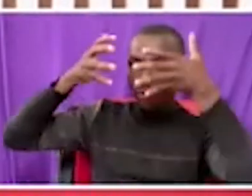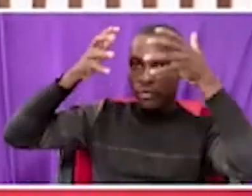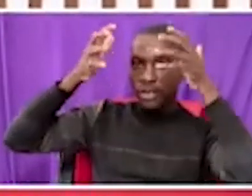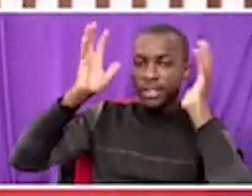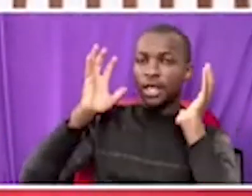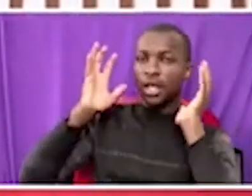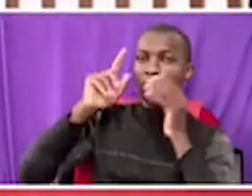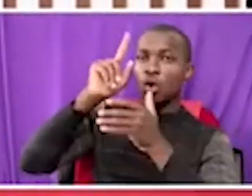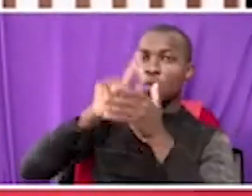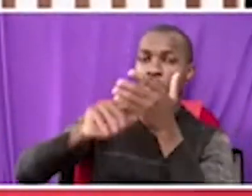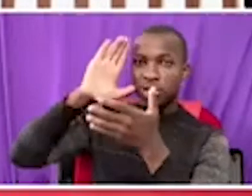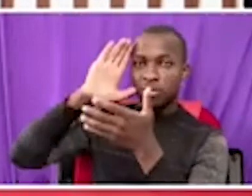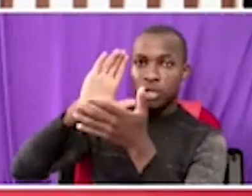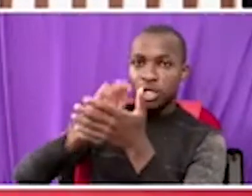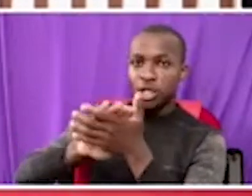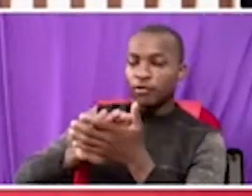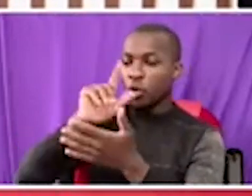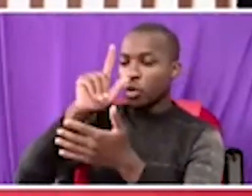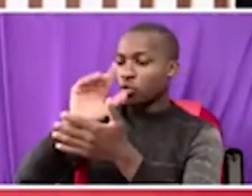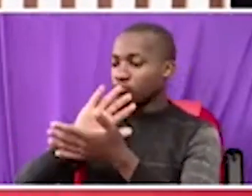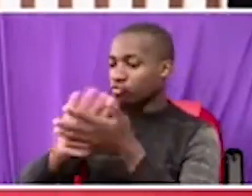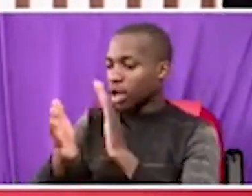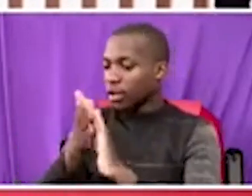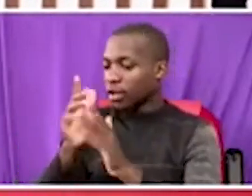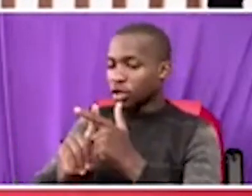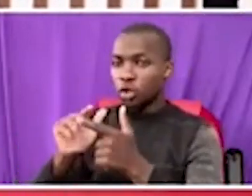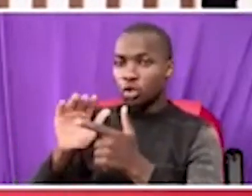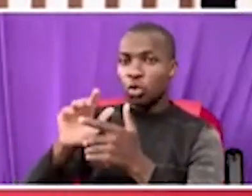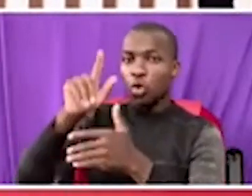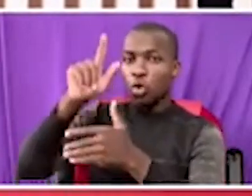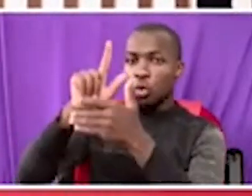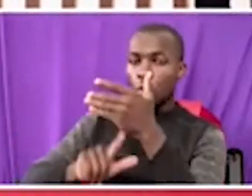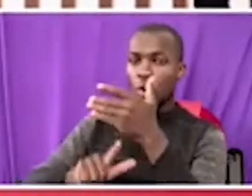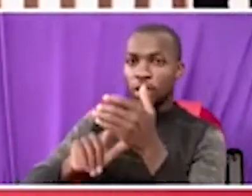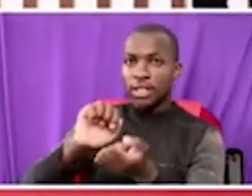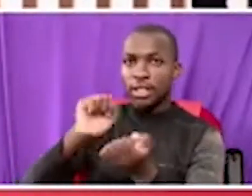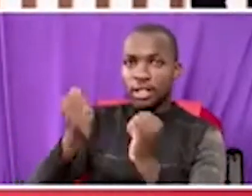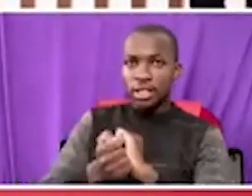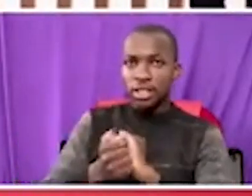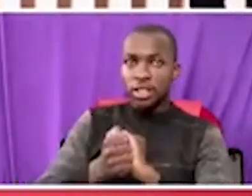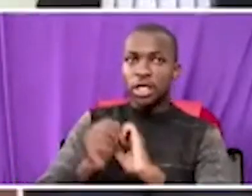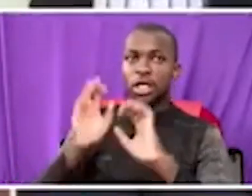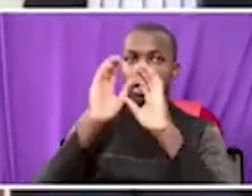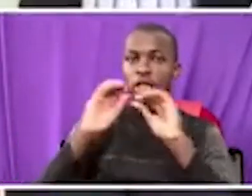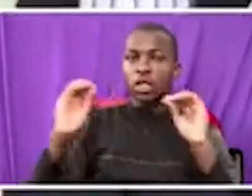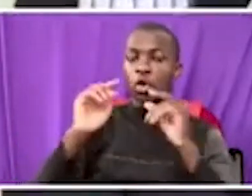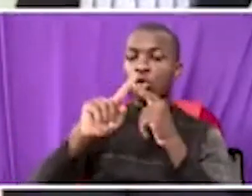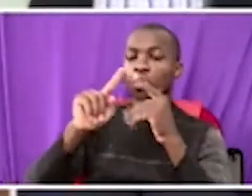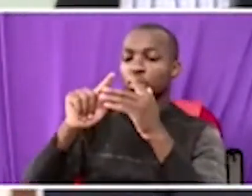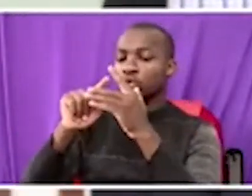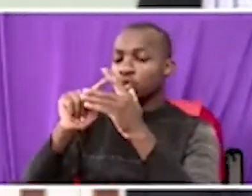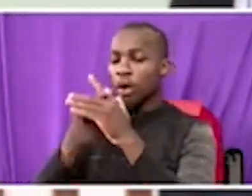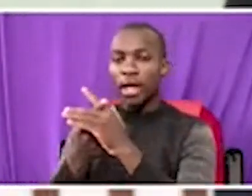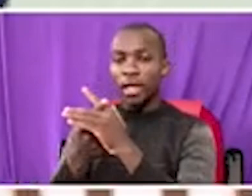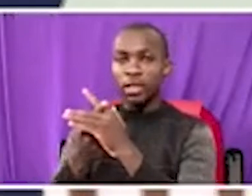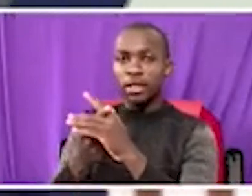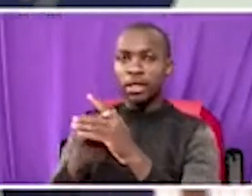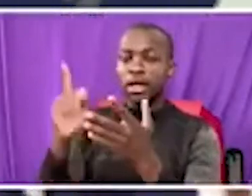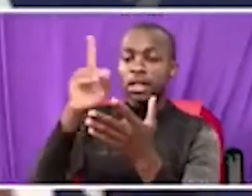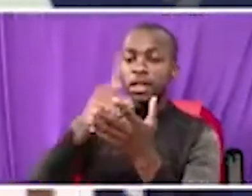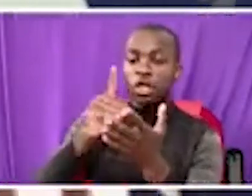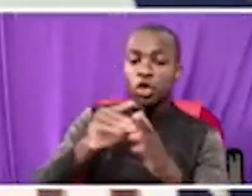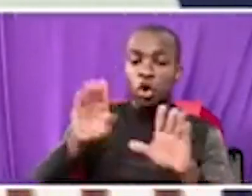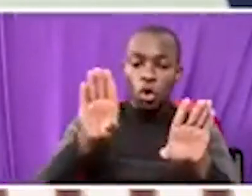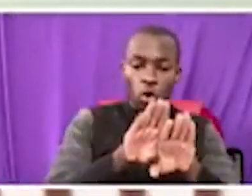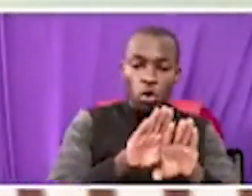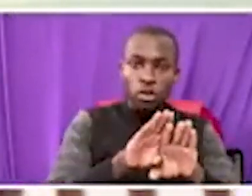redeems, no one can condemn. What he condemns, no one can redeem. The doors he shuts, no